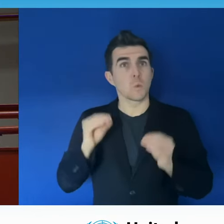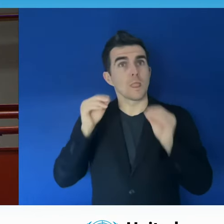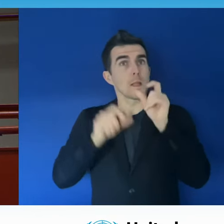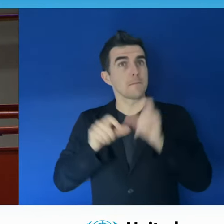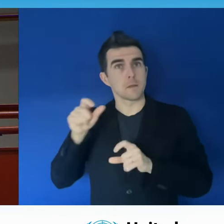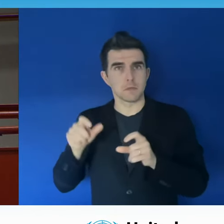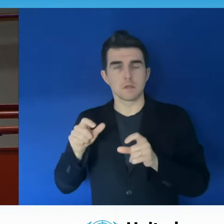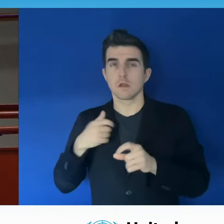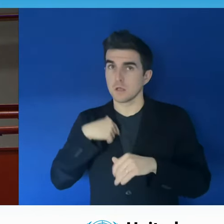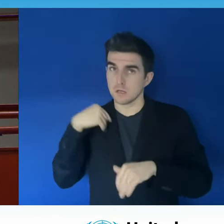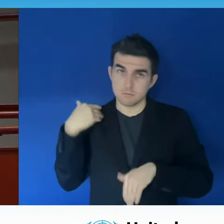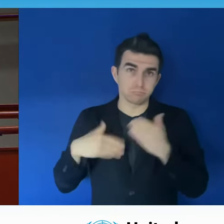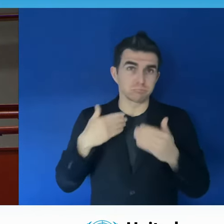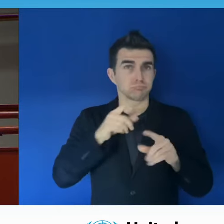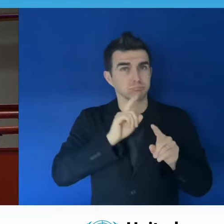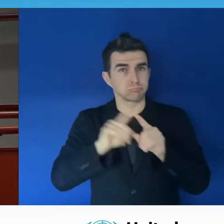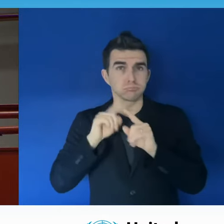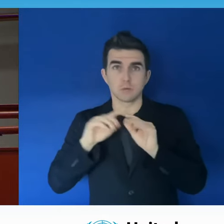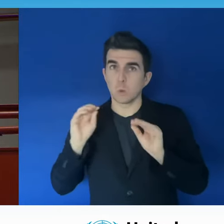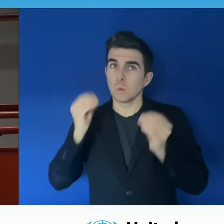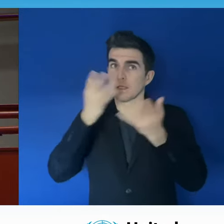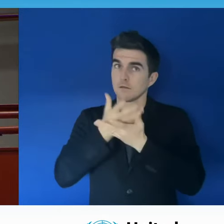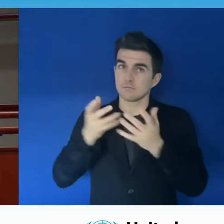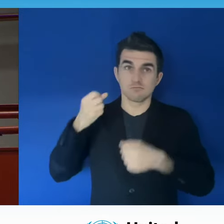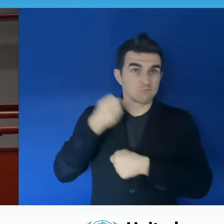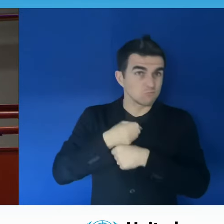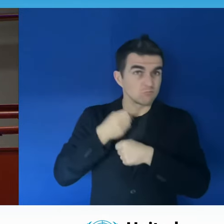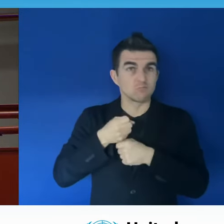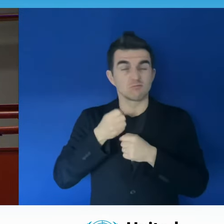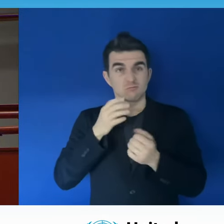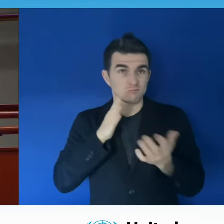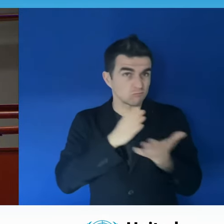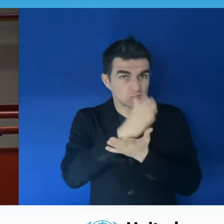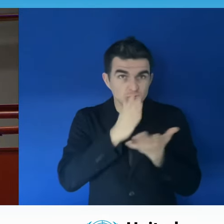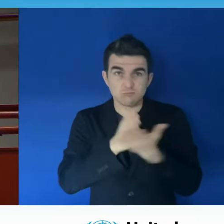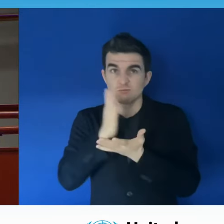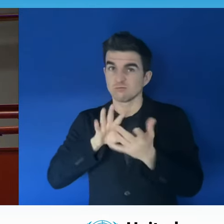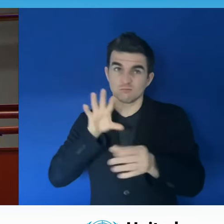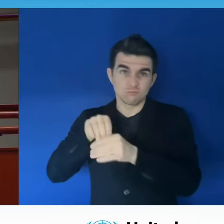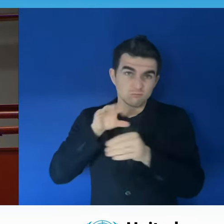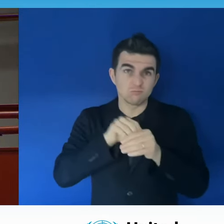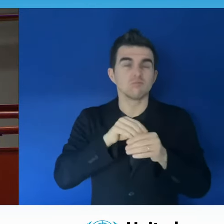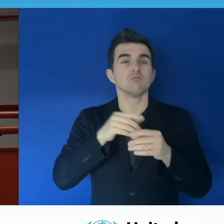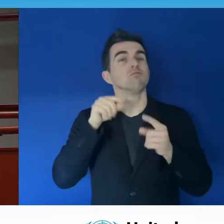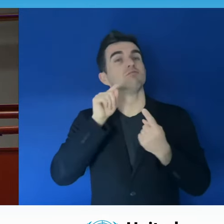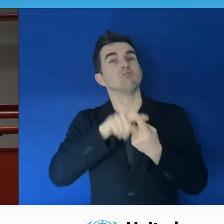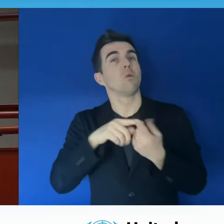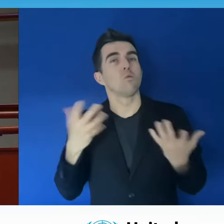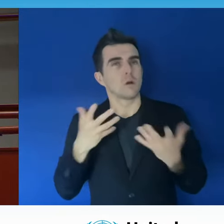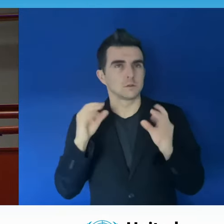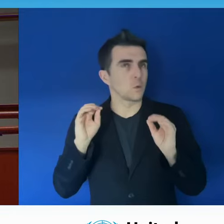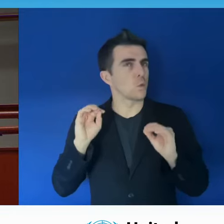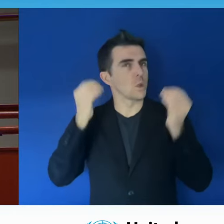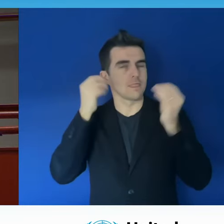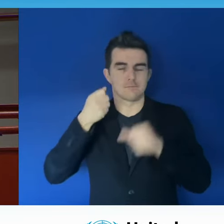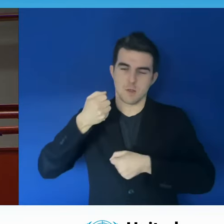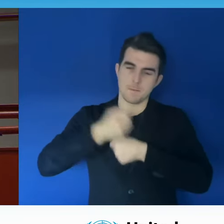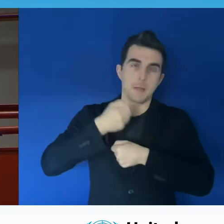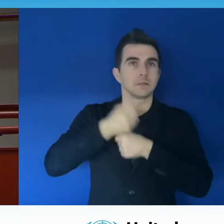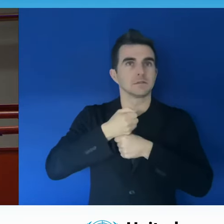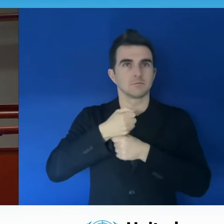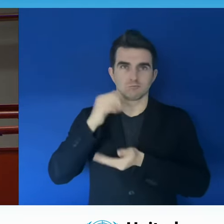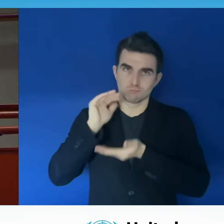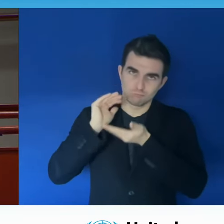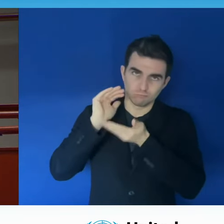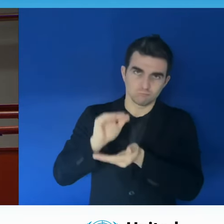initiatives, and one such initiative is the Youth Empowerment Fund, which provides financial assistance to youth, to young